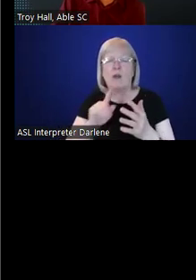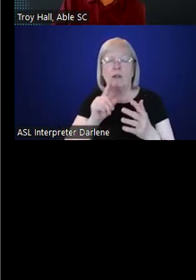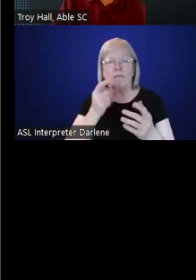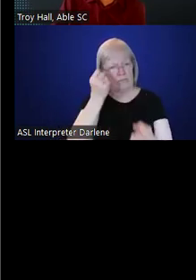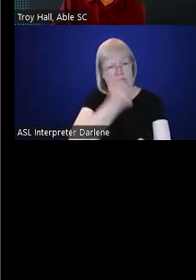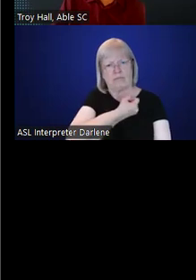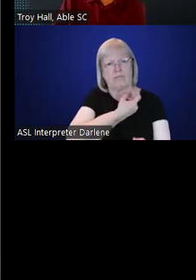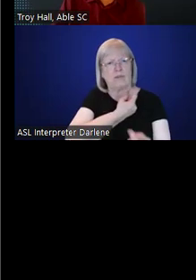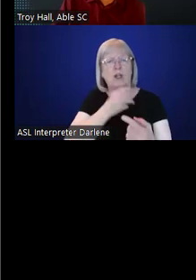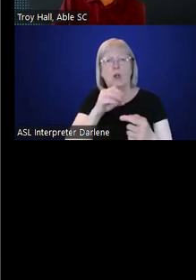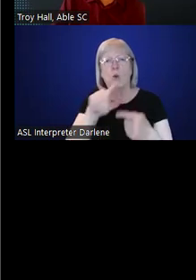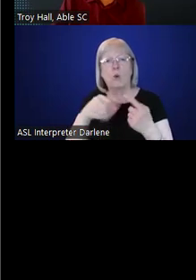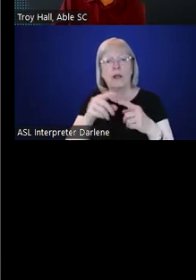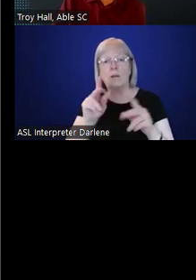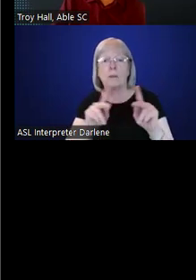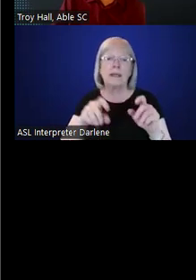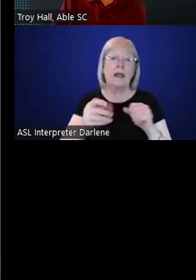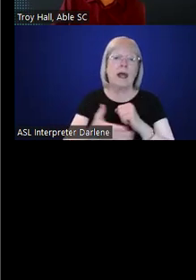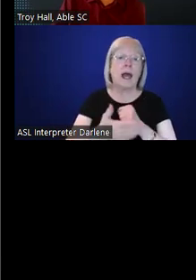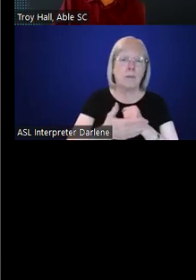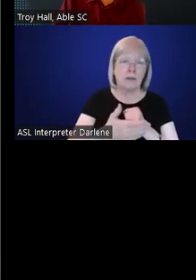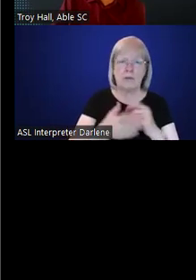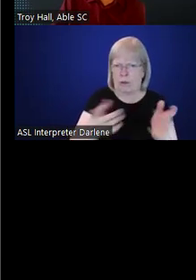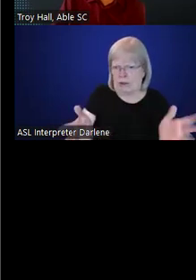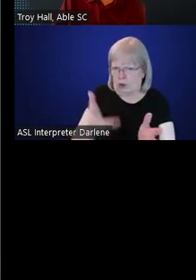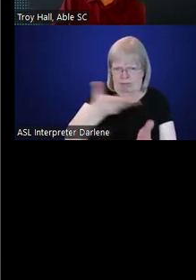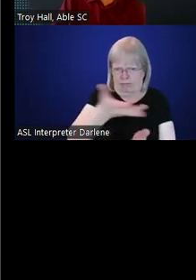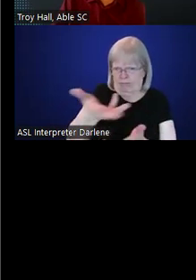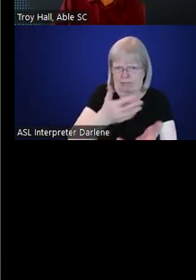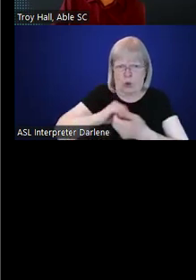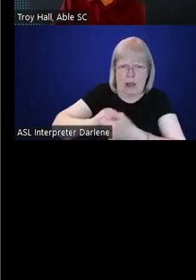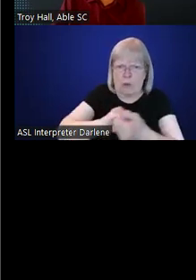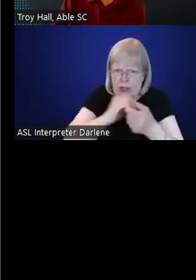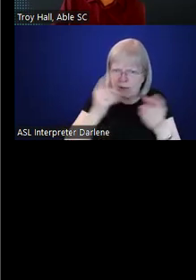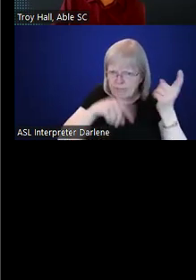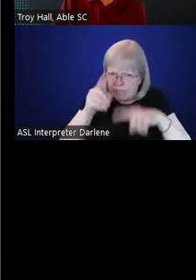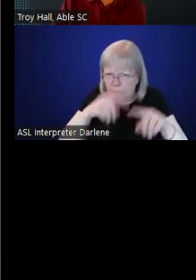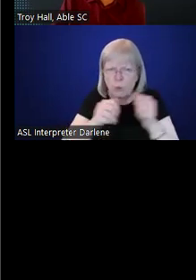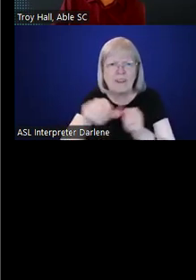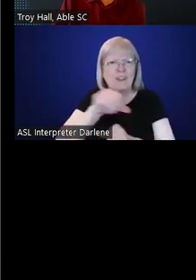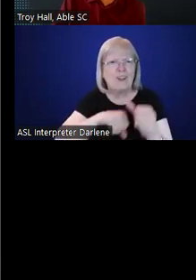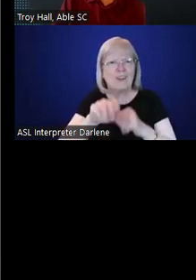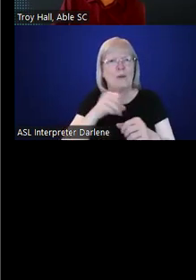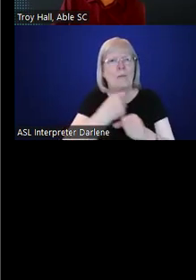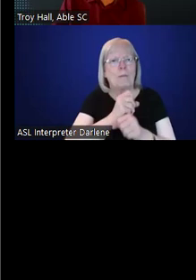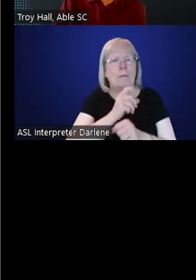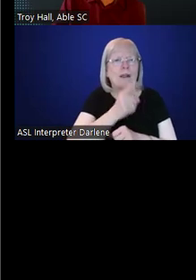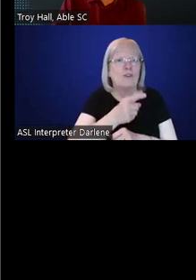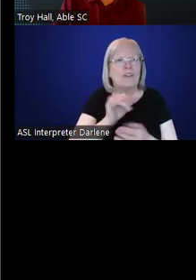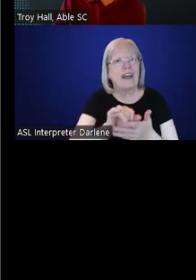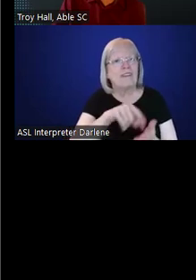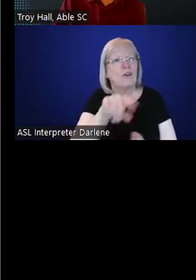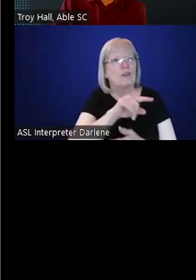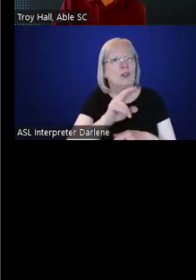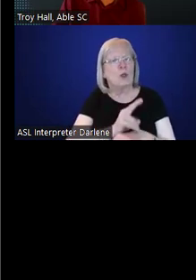whenever someone needs help with something, they're encouraged to collaborate with each other to make sure that their consumers and or the community are